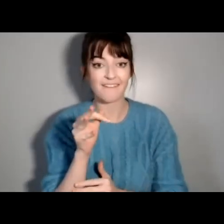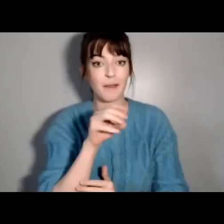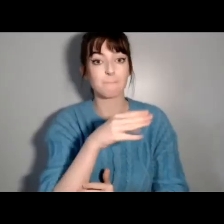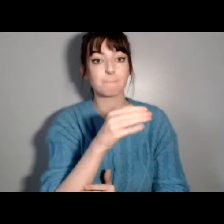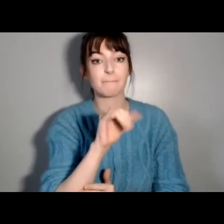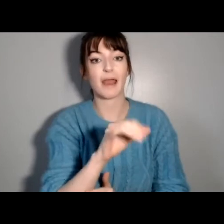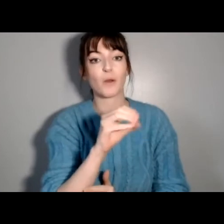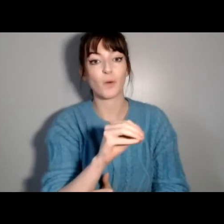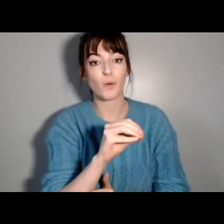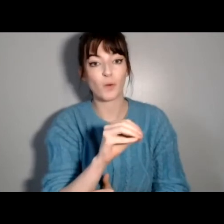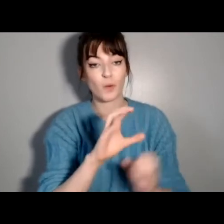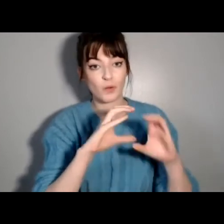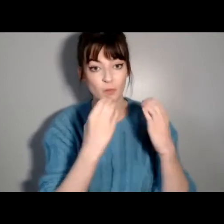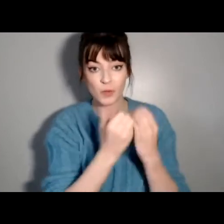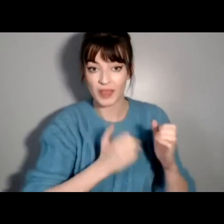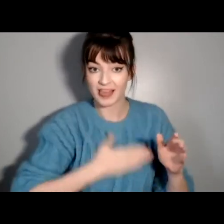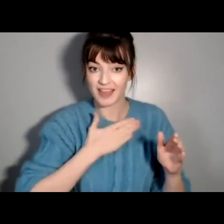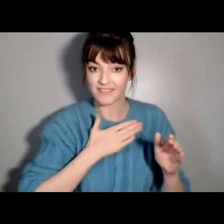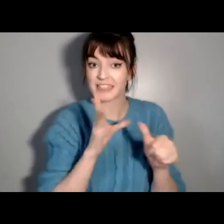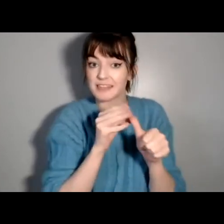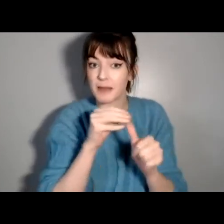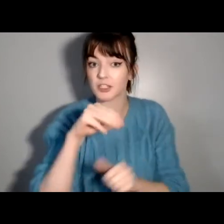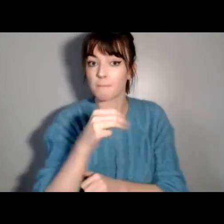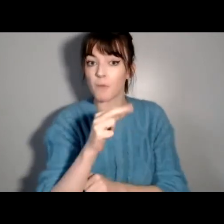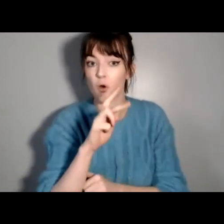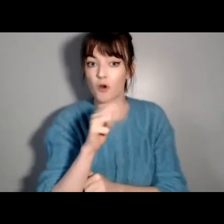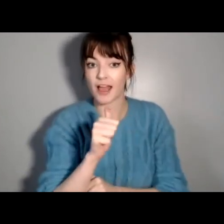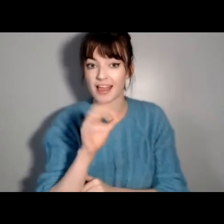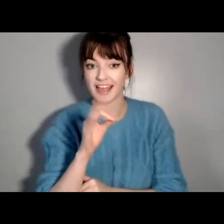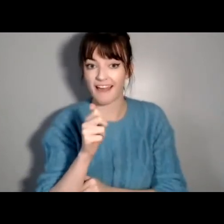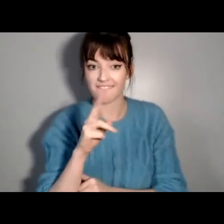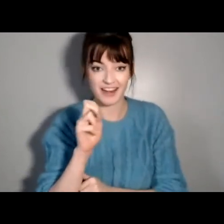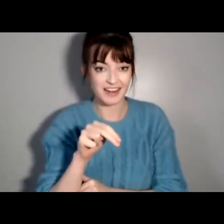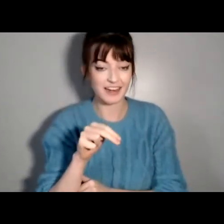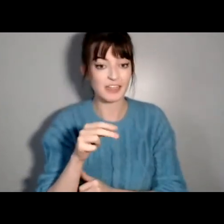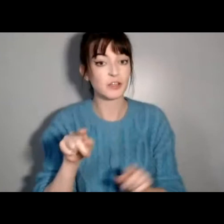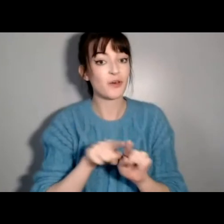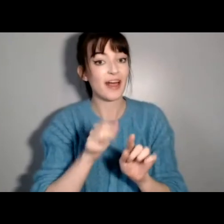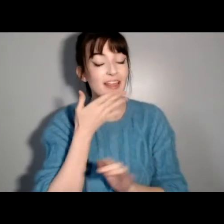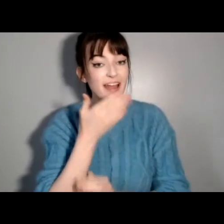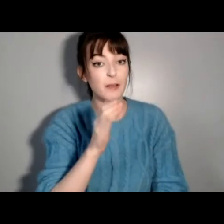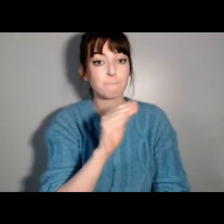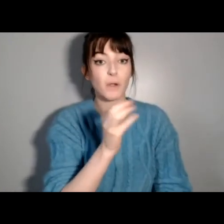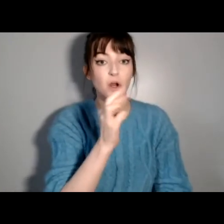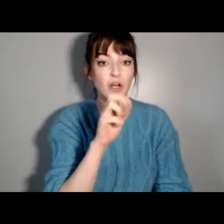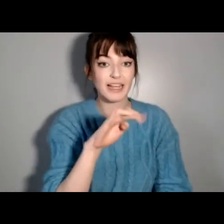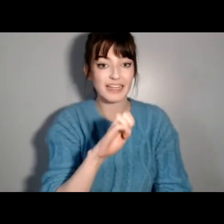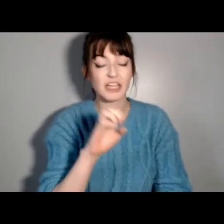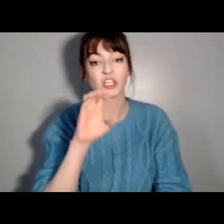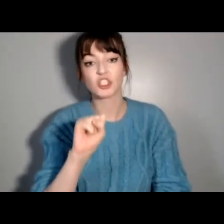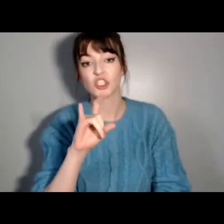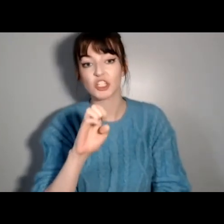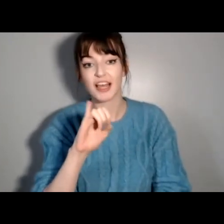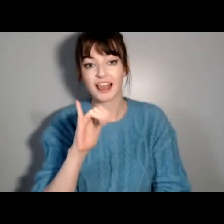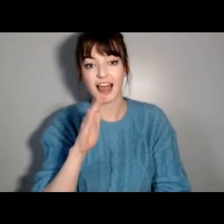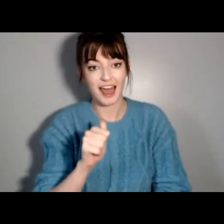especially to Maura Gavin there. I would also like to thank Bernie, Sheila and Celia, who also sent